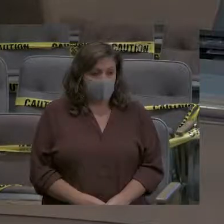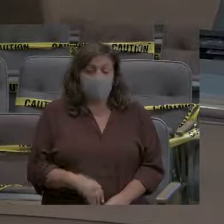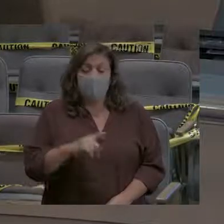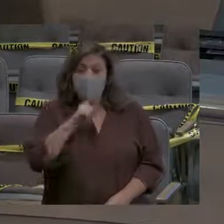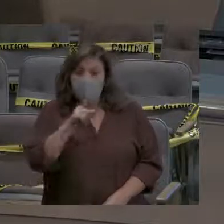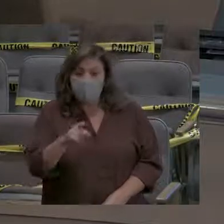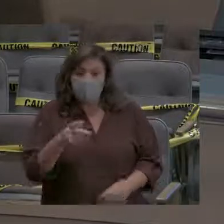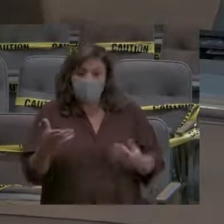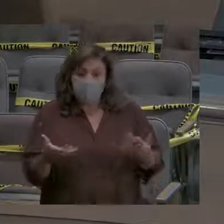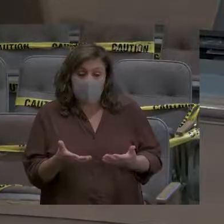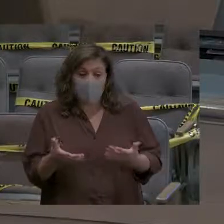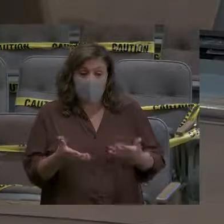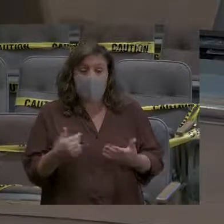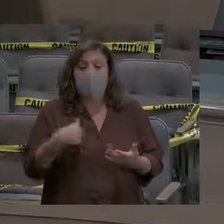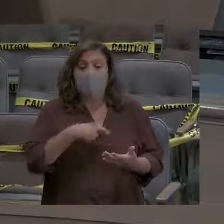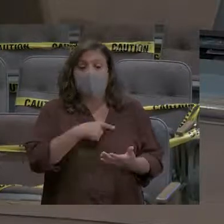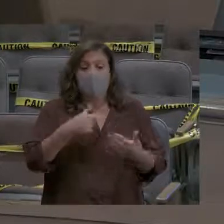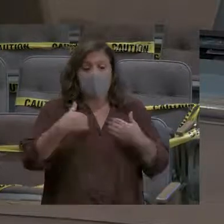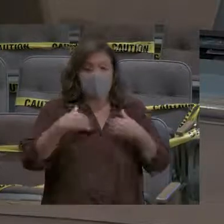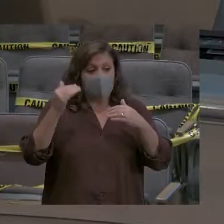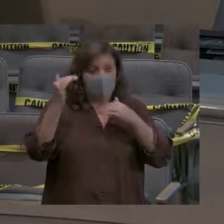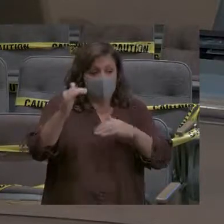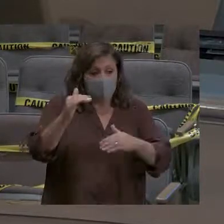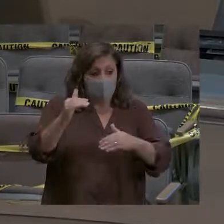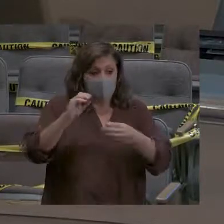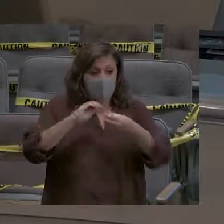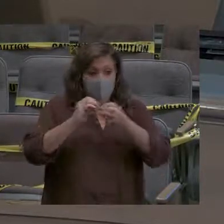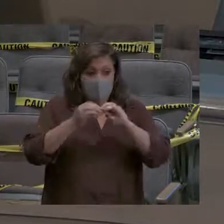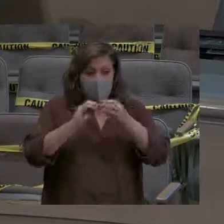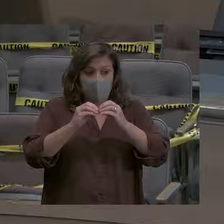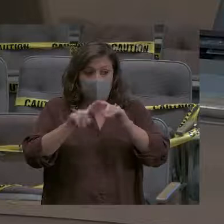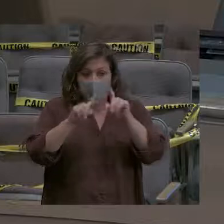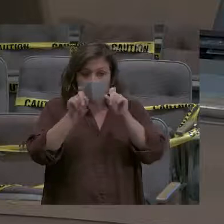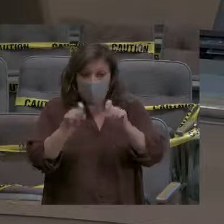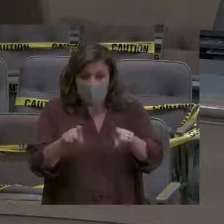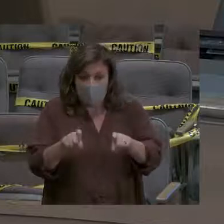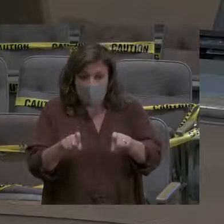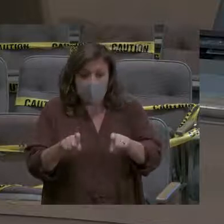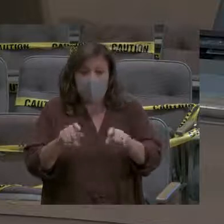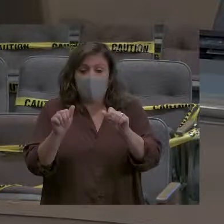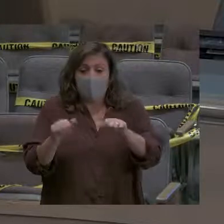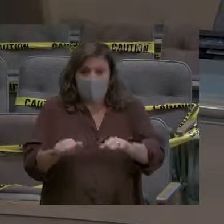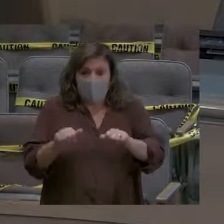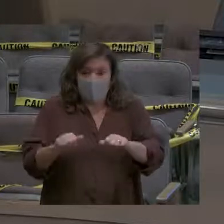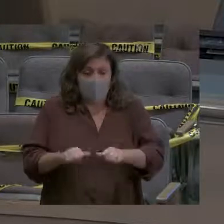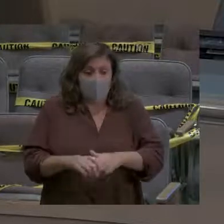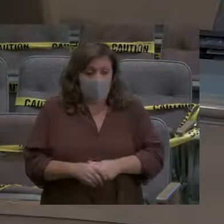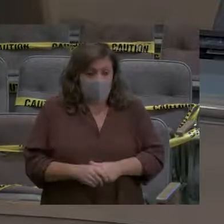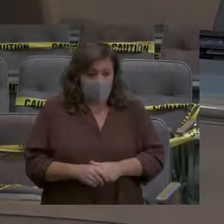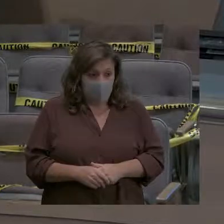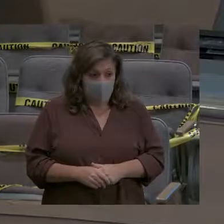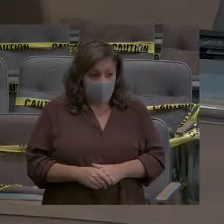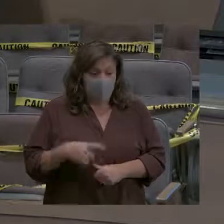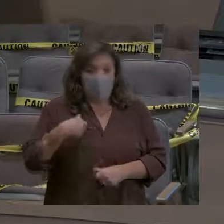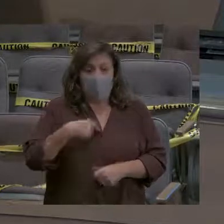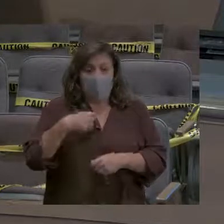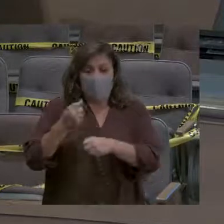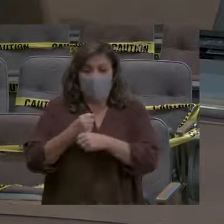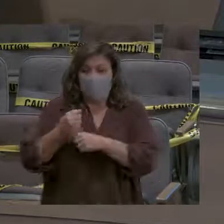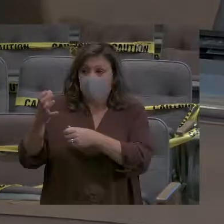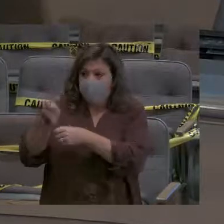is there's a limited number of testing kits that are available. We receive an allotment every